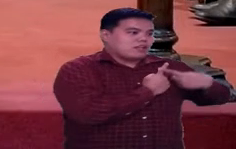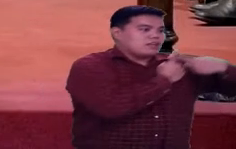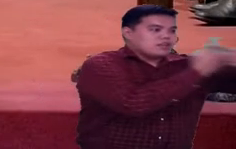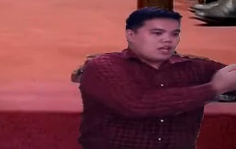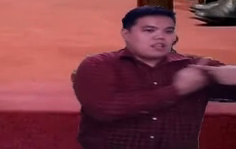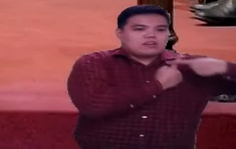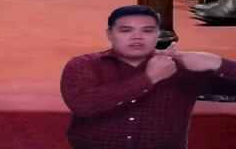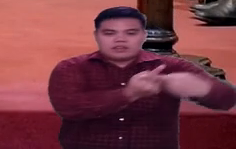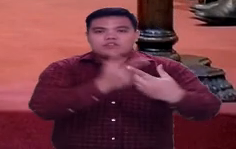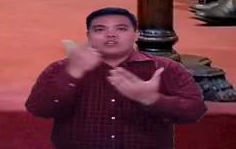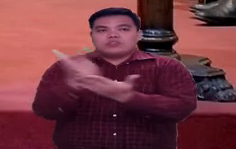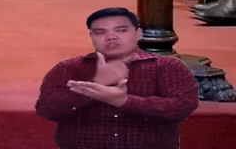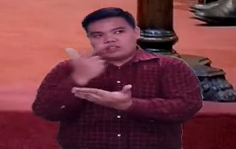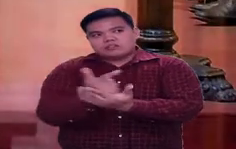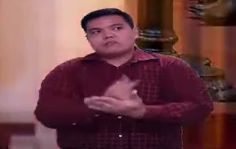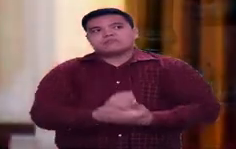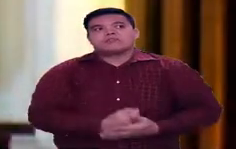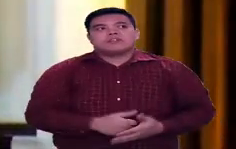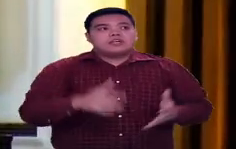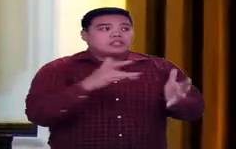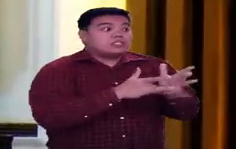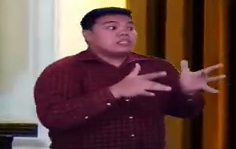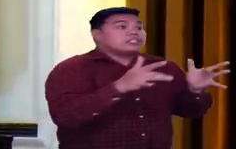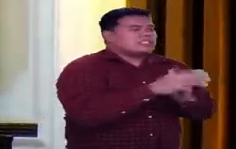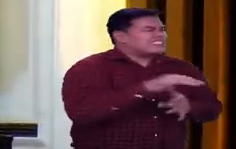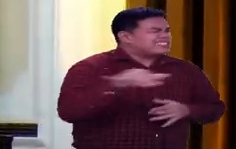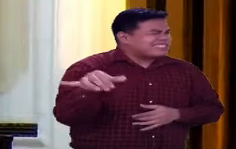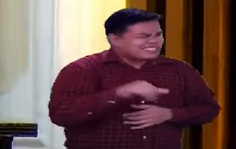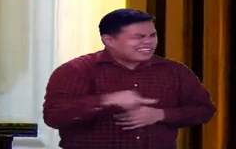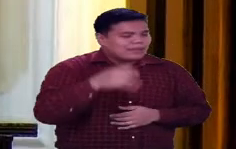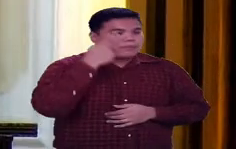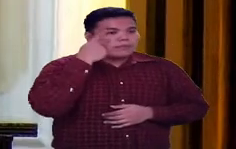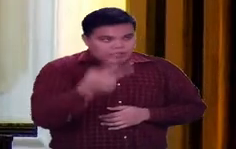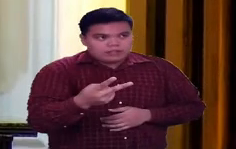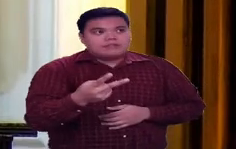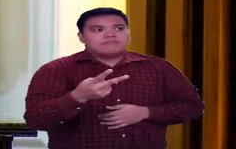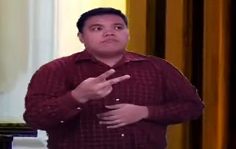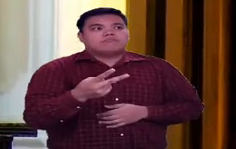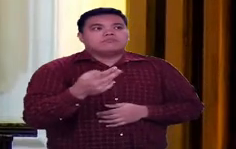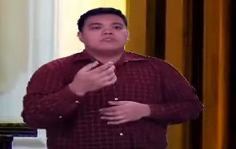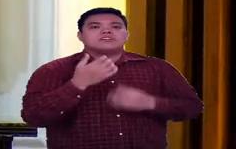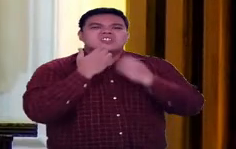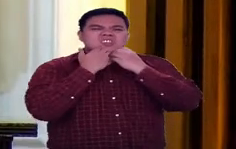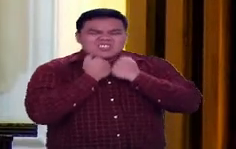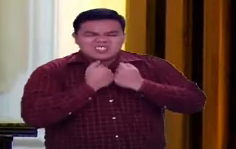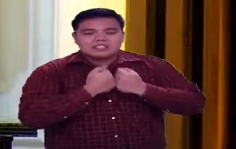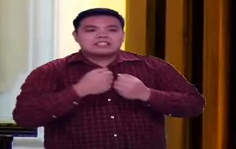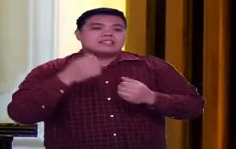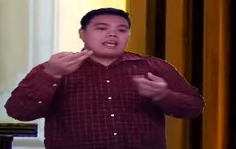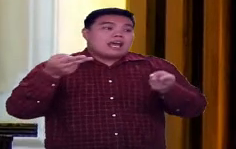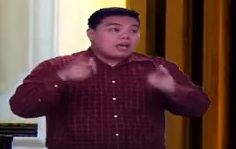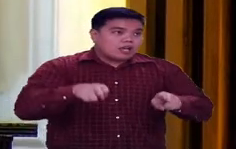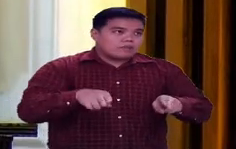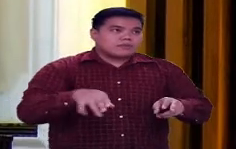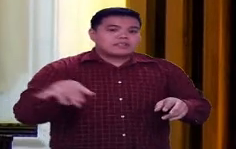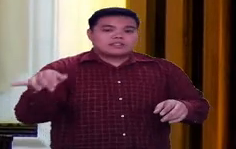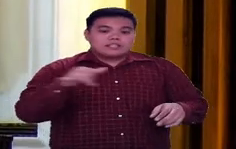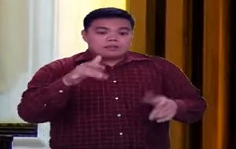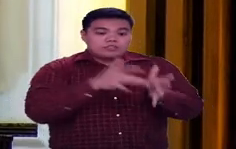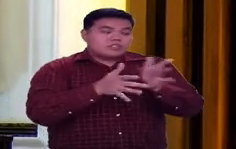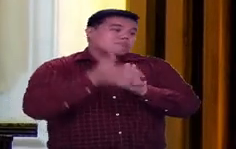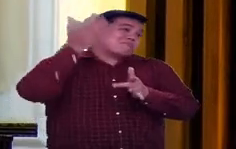are searching. Jesus saw the same situation as we see today when he walked on this